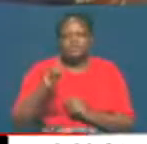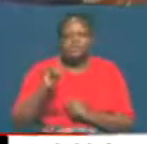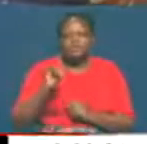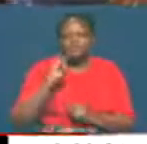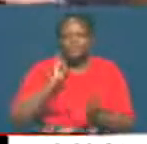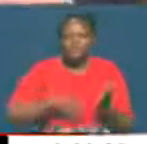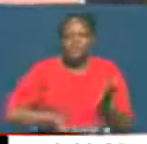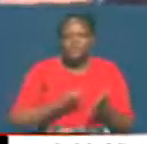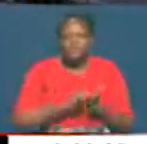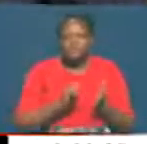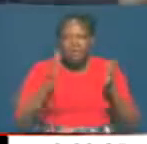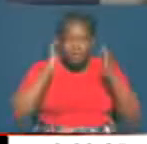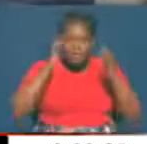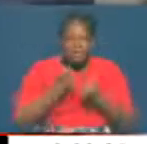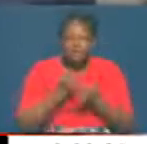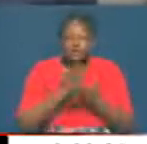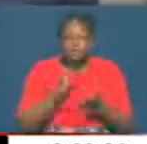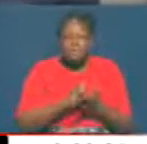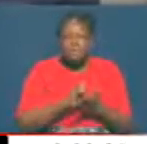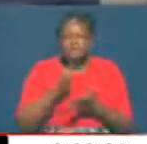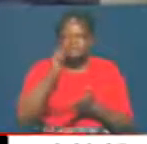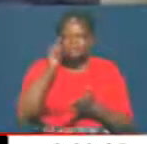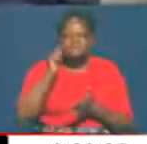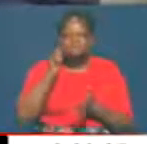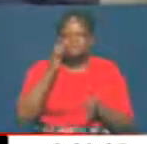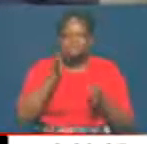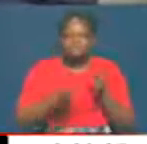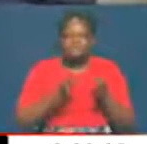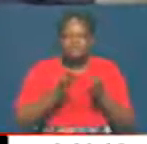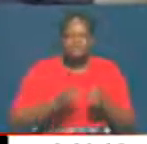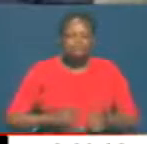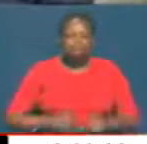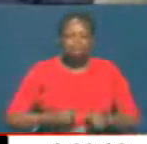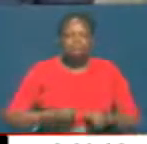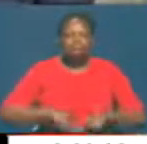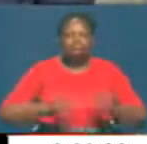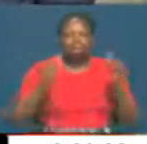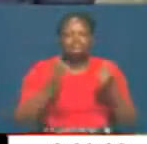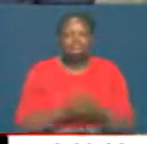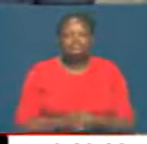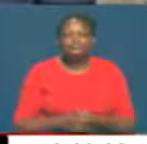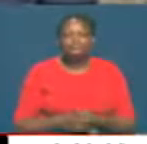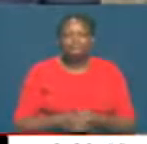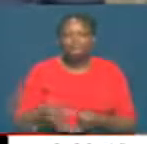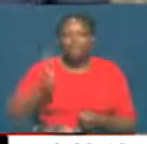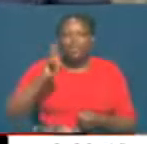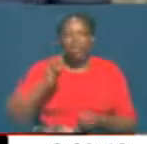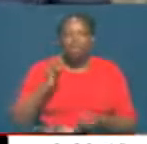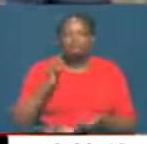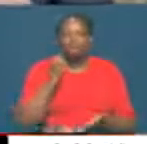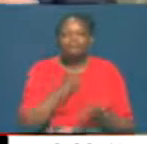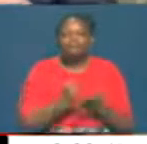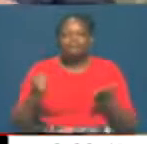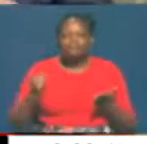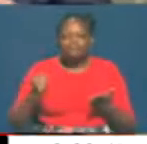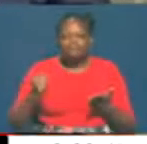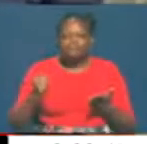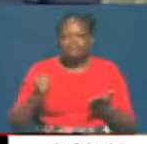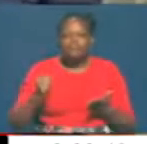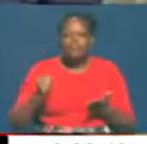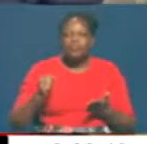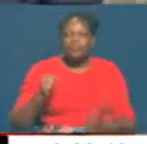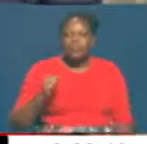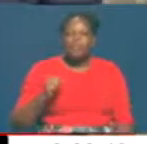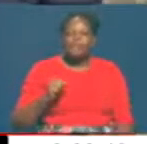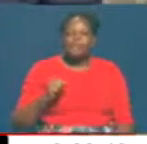committed to ensure justice prevails. President Uhuru Kenyatta suspended Lady Justice Gitumbi on grounds of mental incapacity